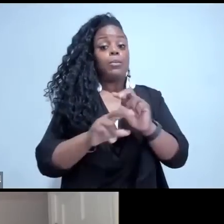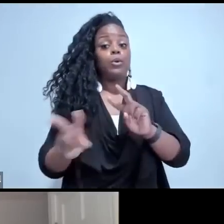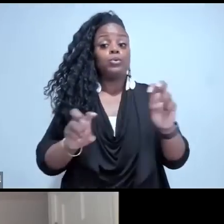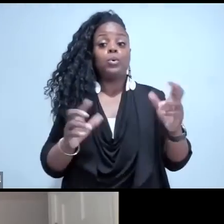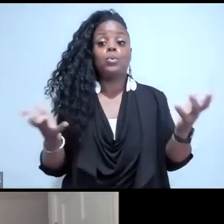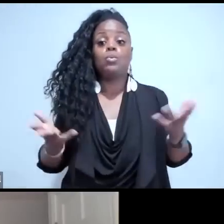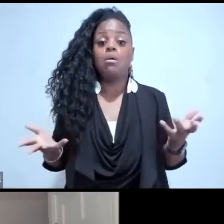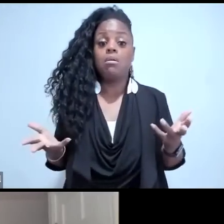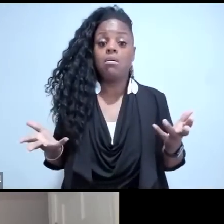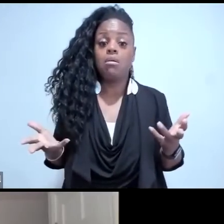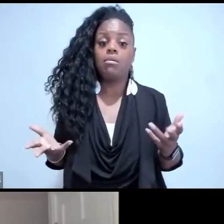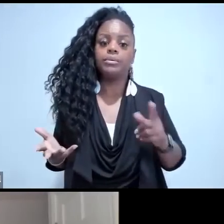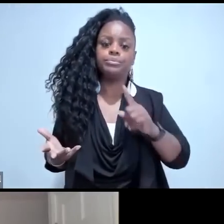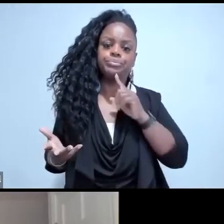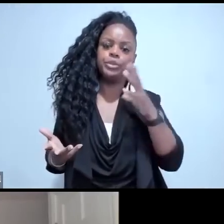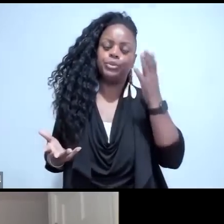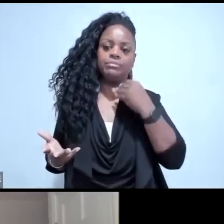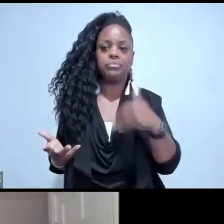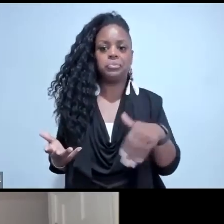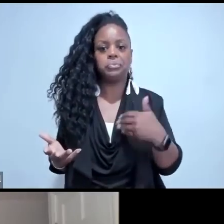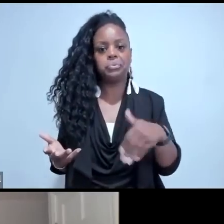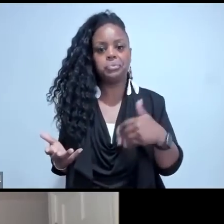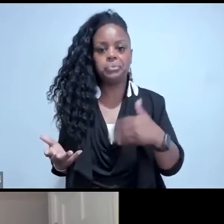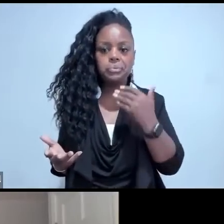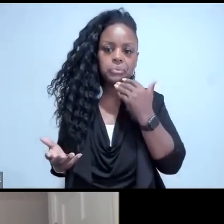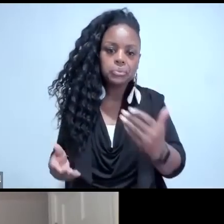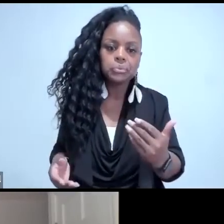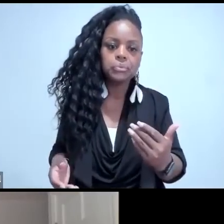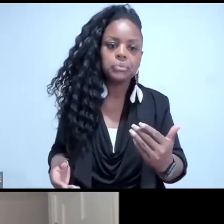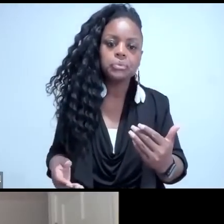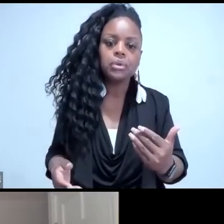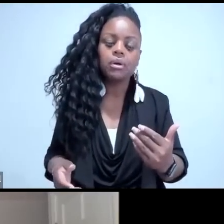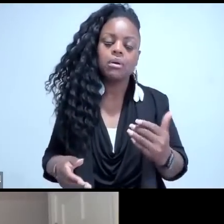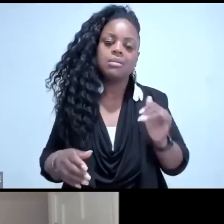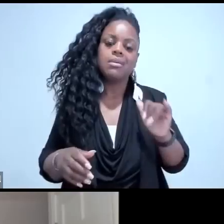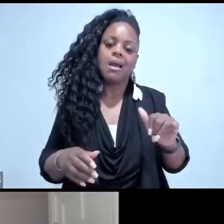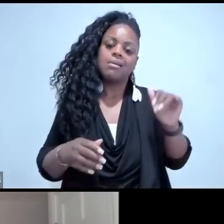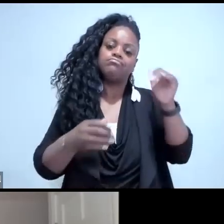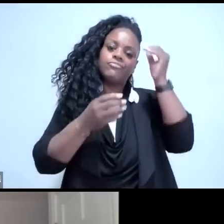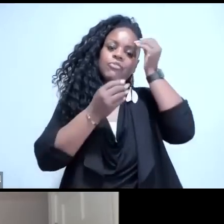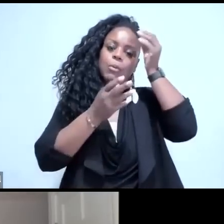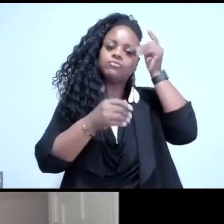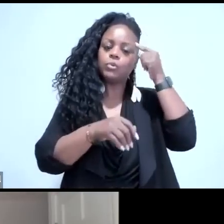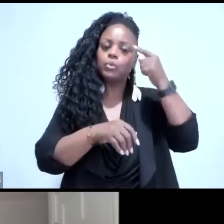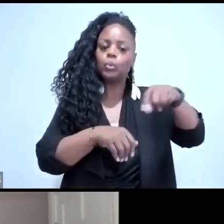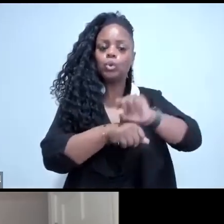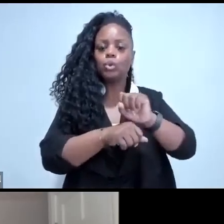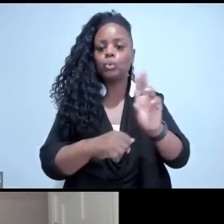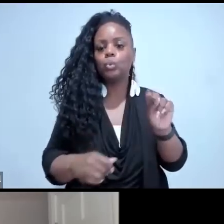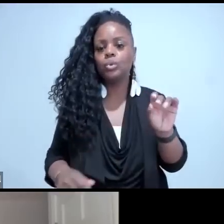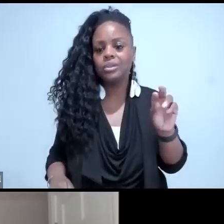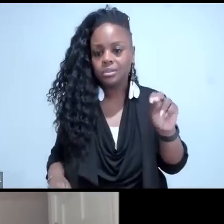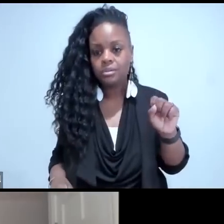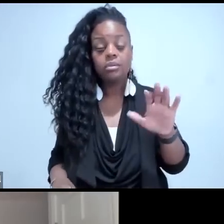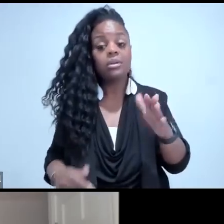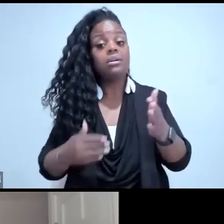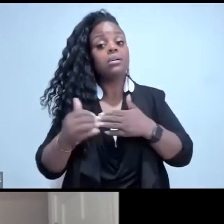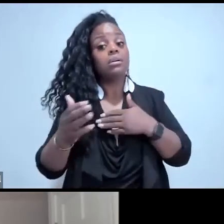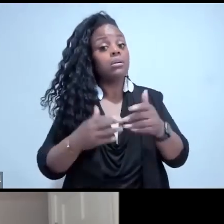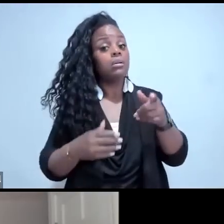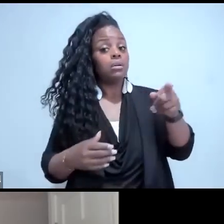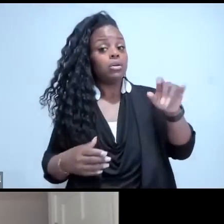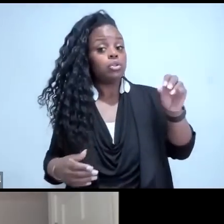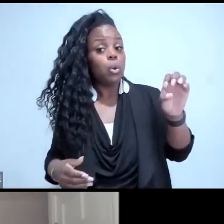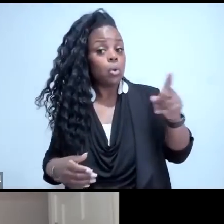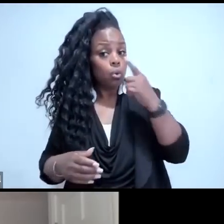source for what the unions have done in the past. Joe, this is quite a breakthrough we're seeing right now. How would you compare this